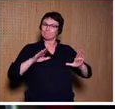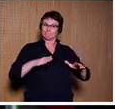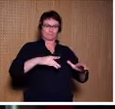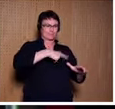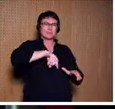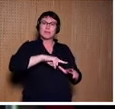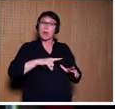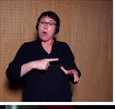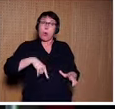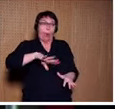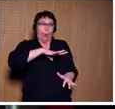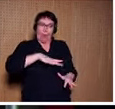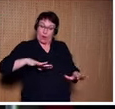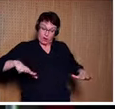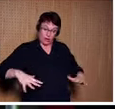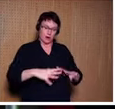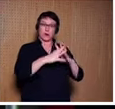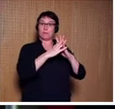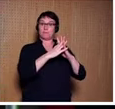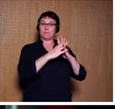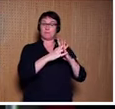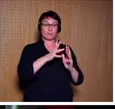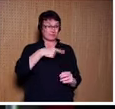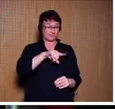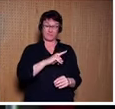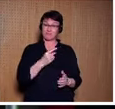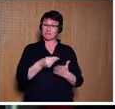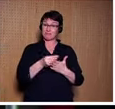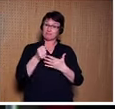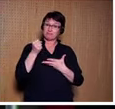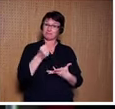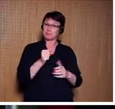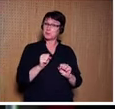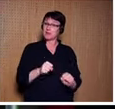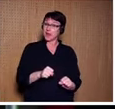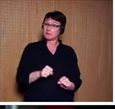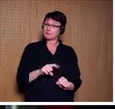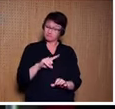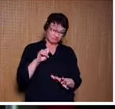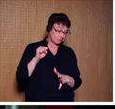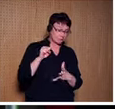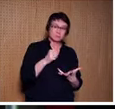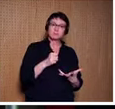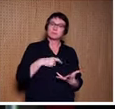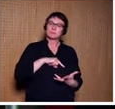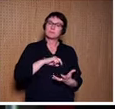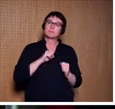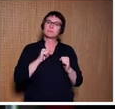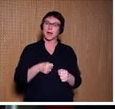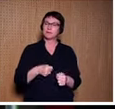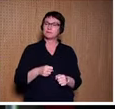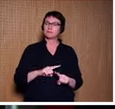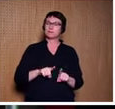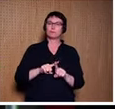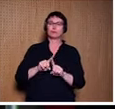have the ability to not only fund, but also help us retake the multilateral spaces which